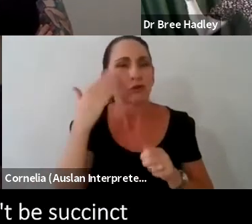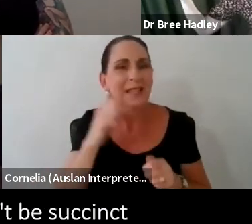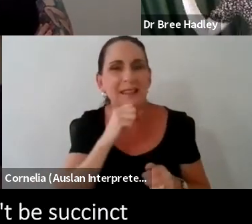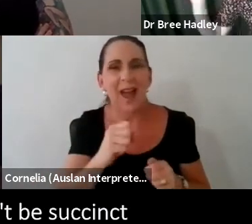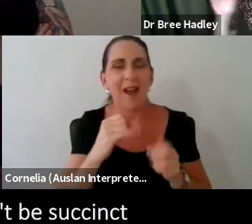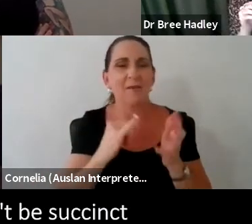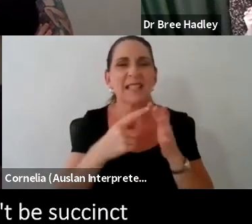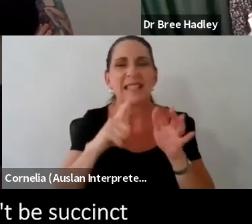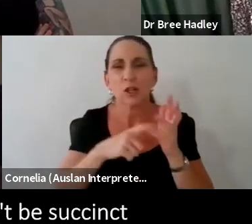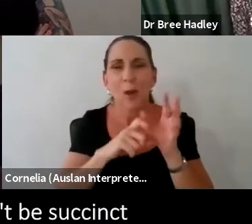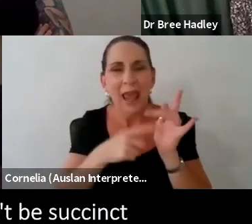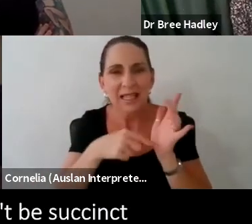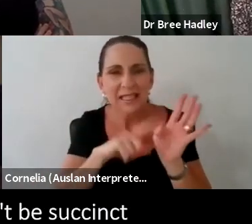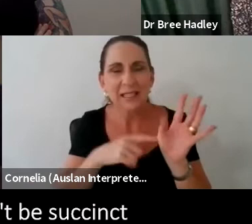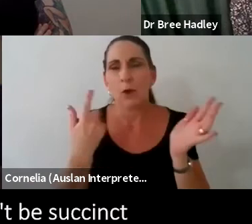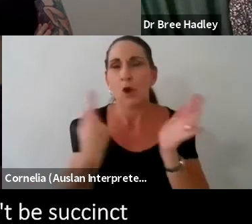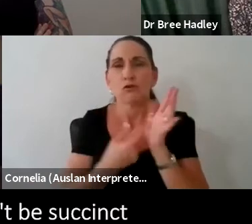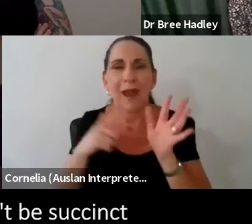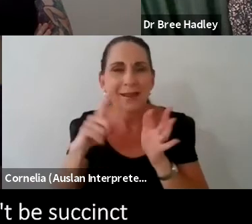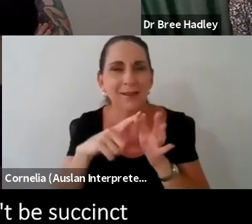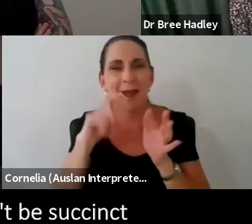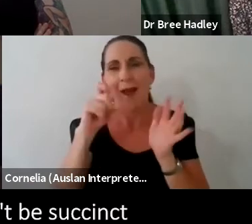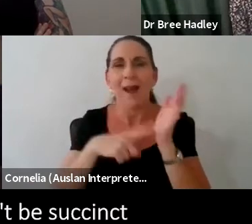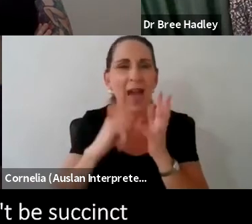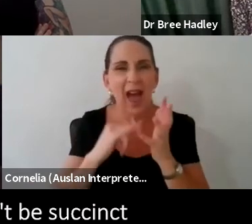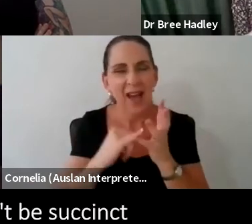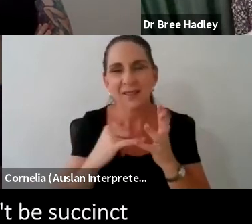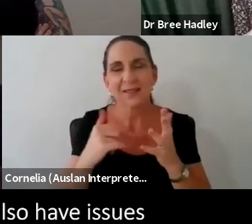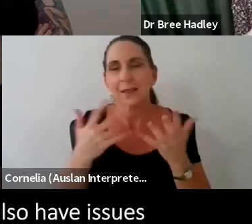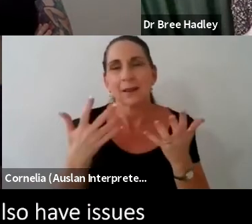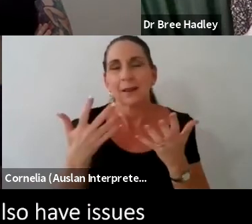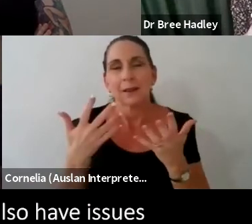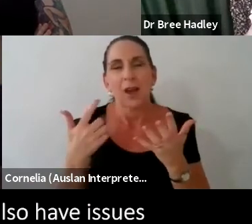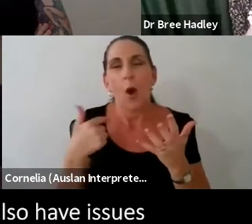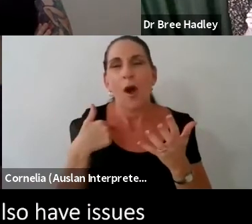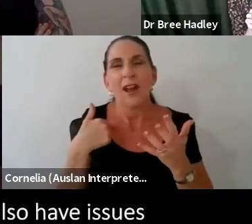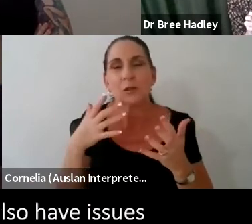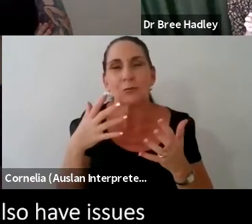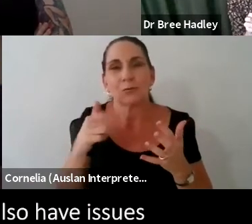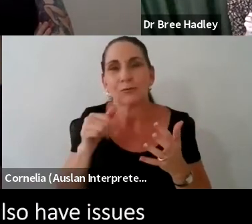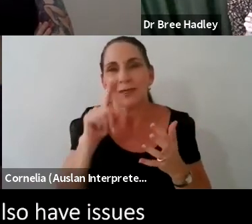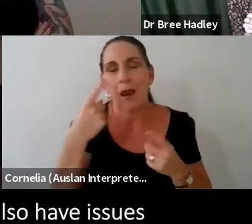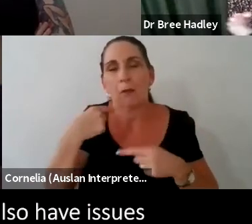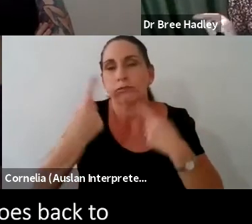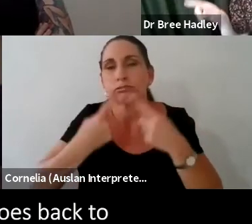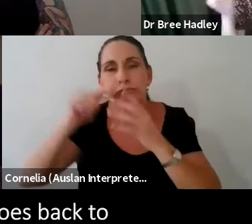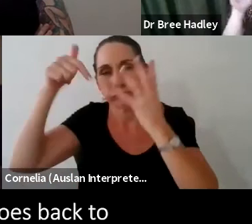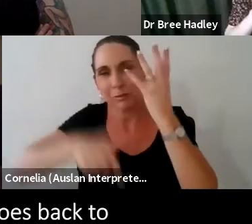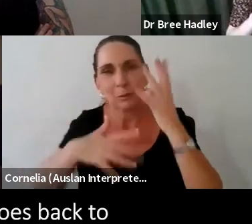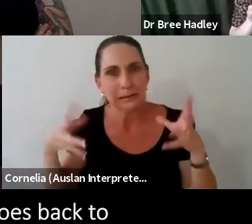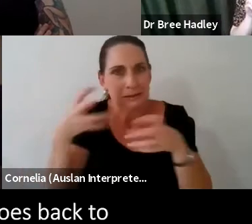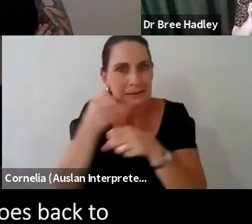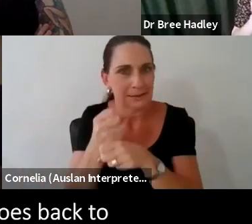class. That wouldn't be succinct if we got into that. And then we also have issues with our allyship. And this